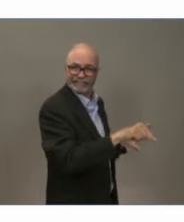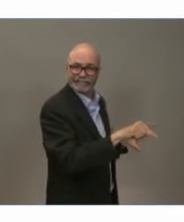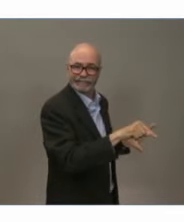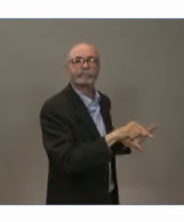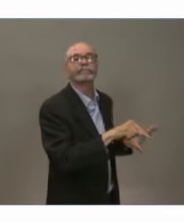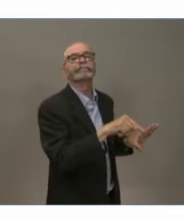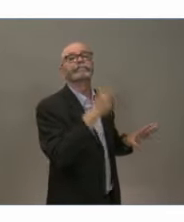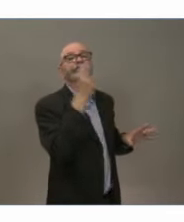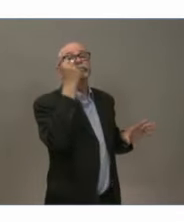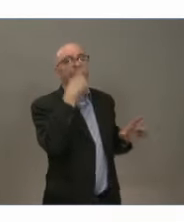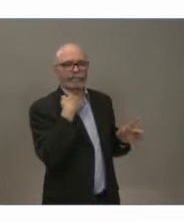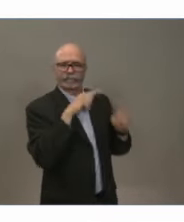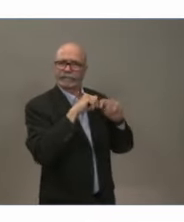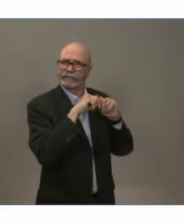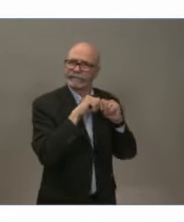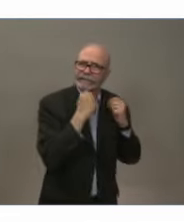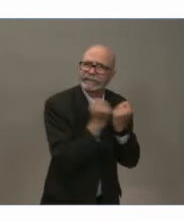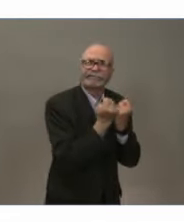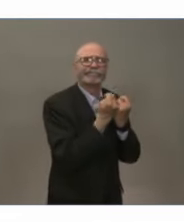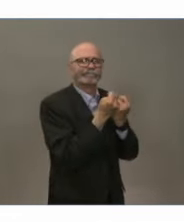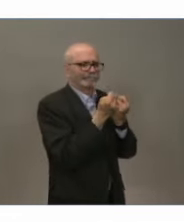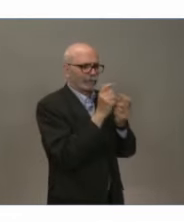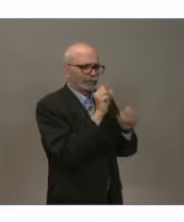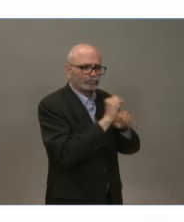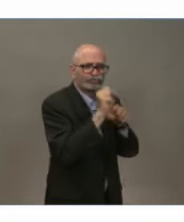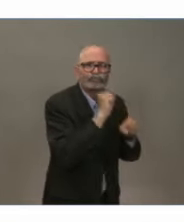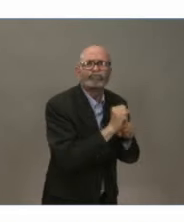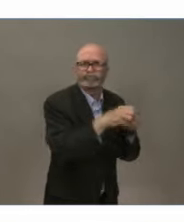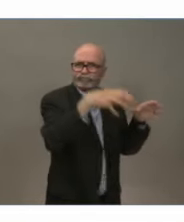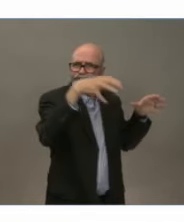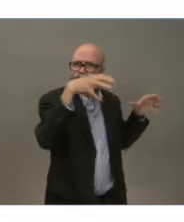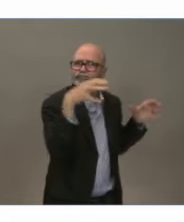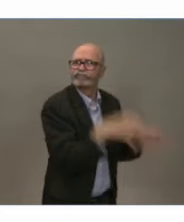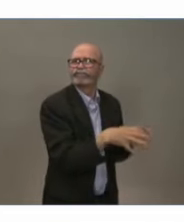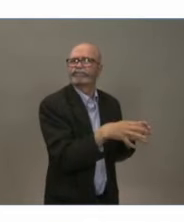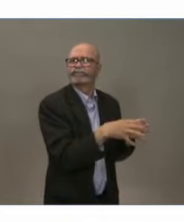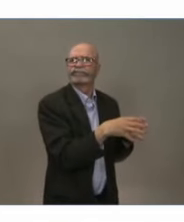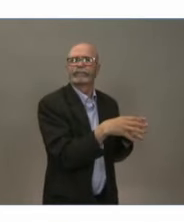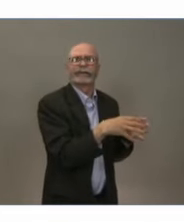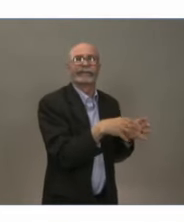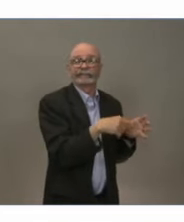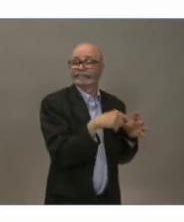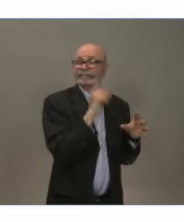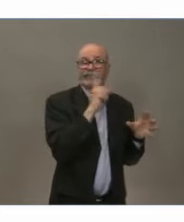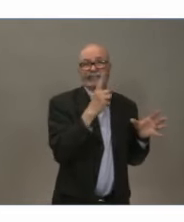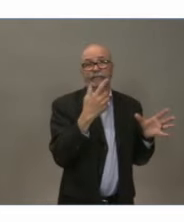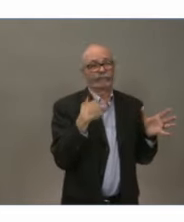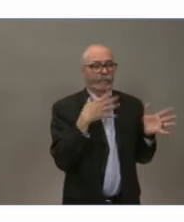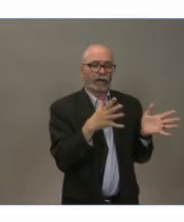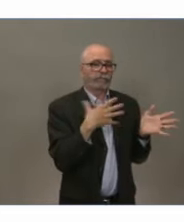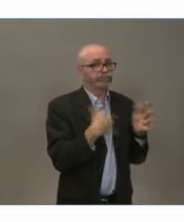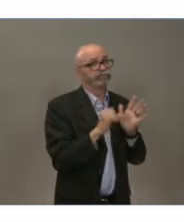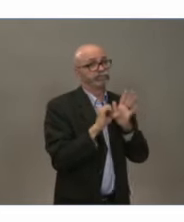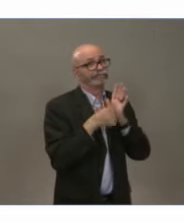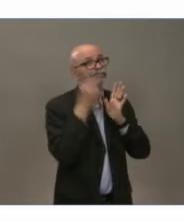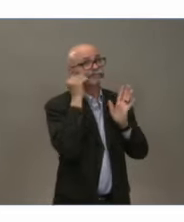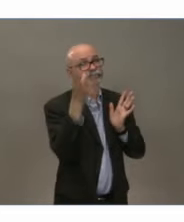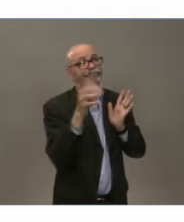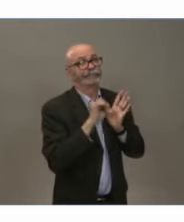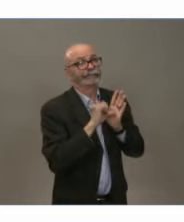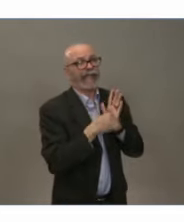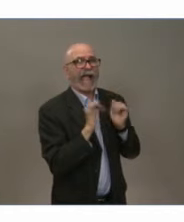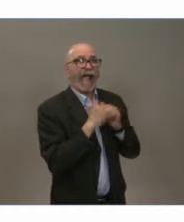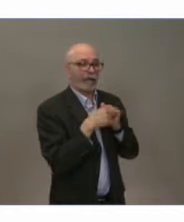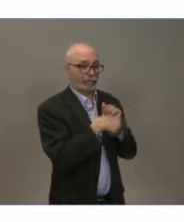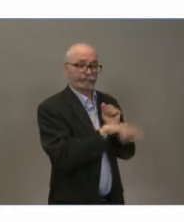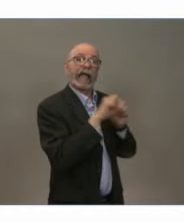team, and as I said in previous press briefings, I've been very impressed by the way the health system works